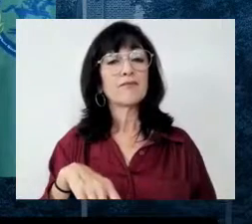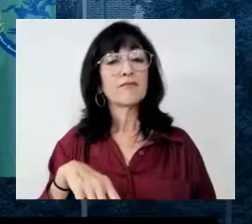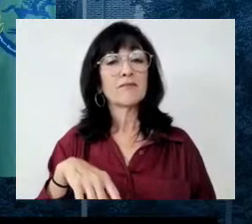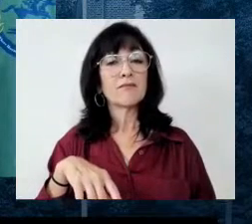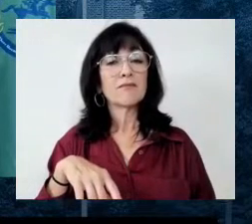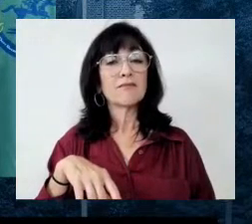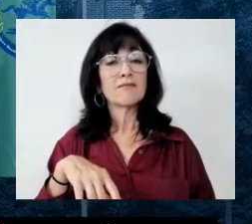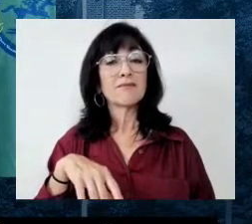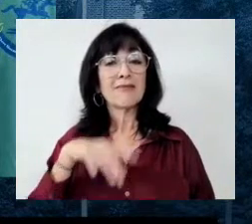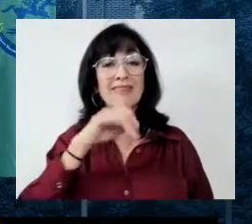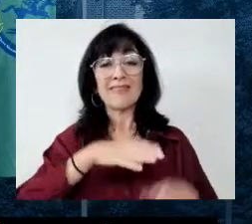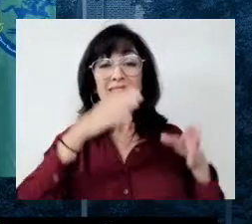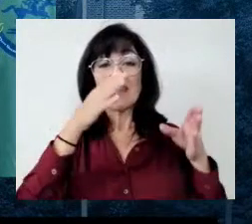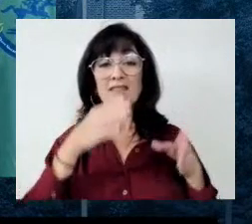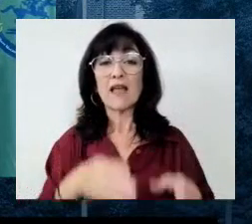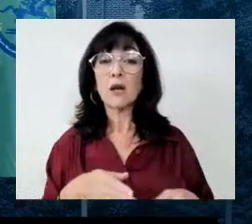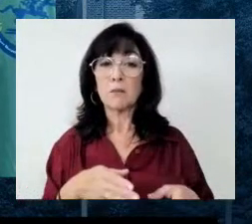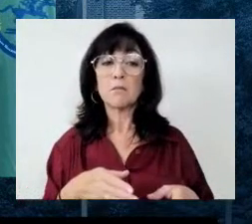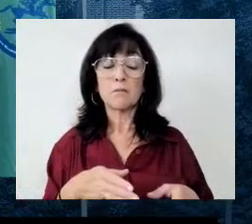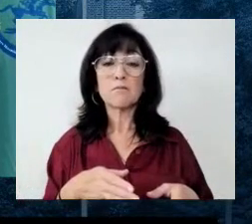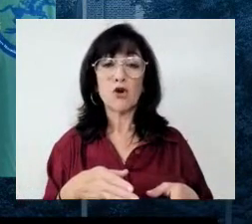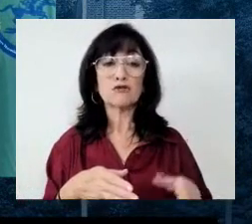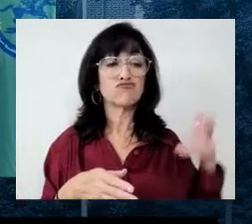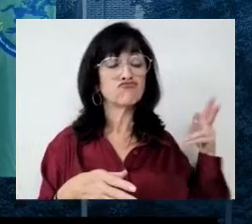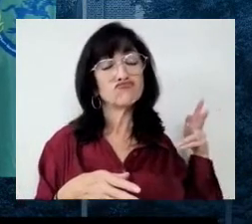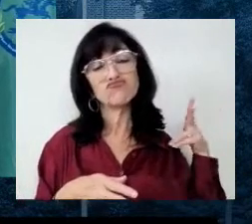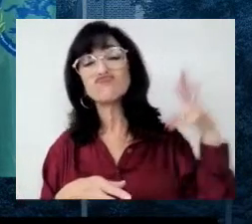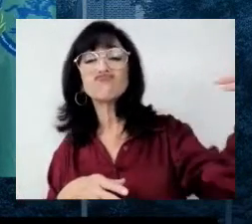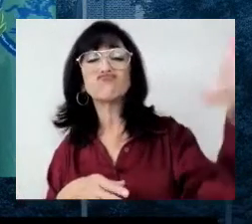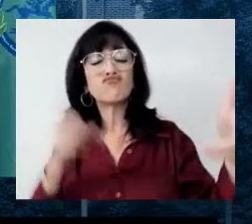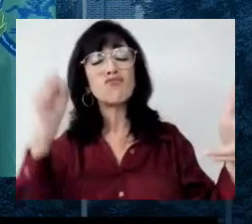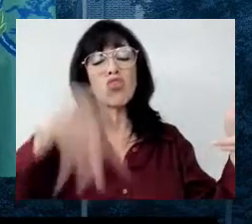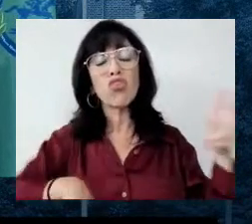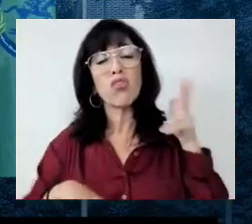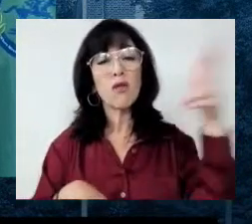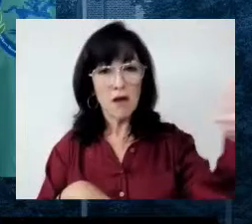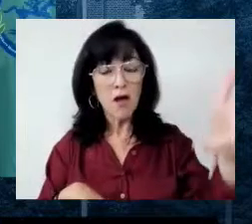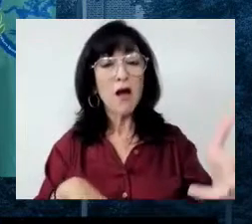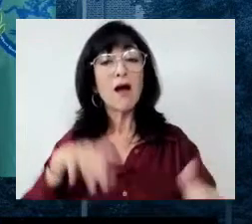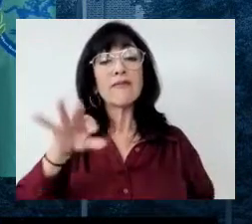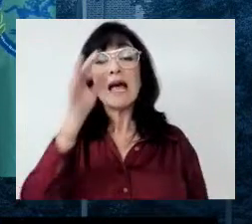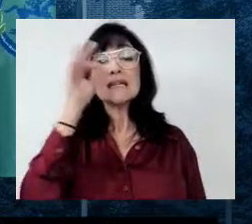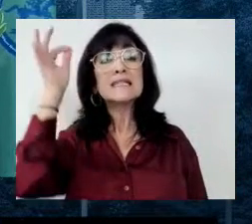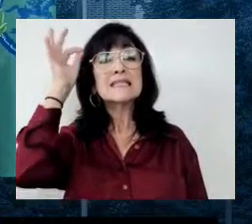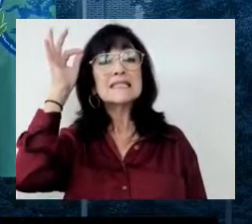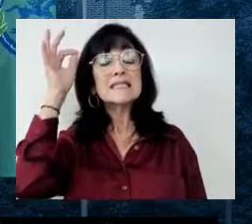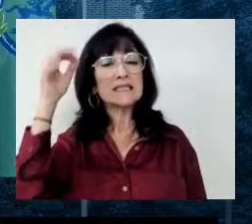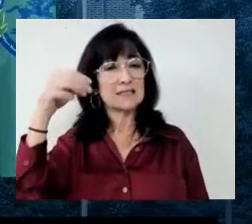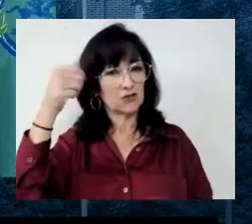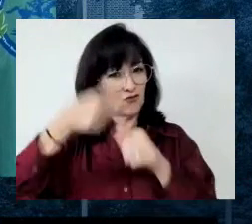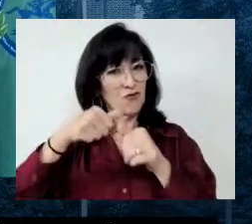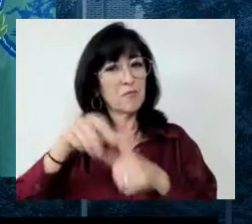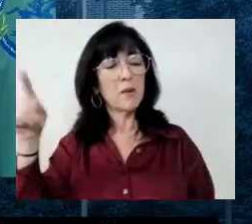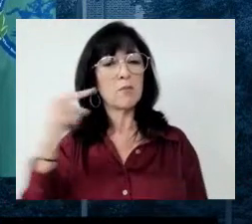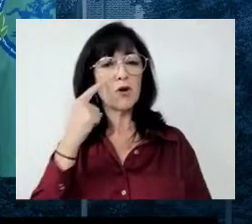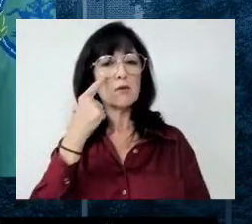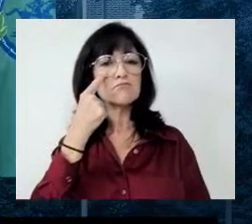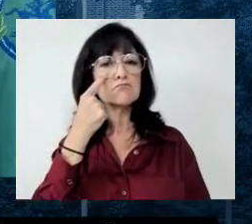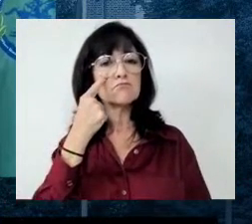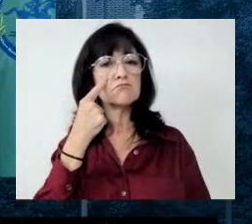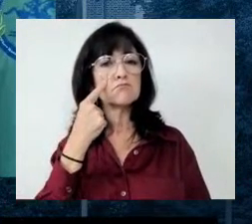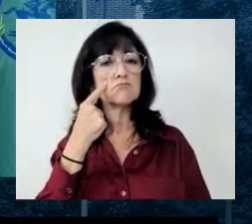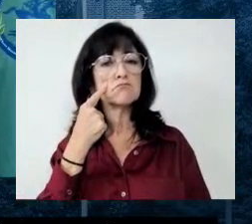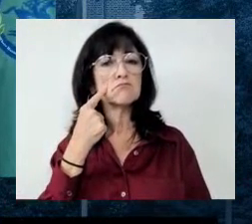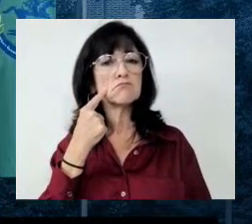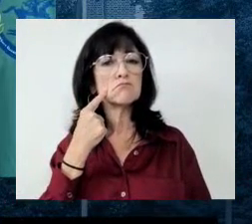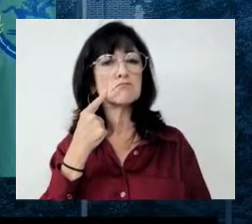litter, a tear wound its way down the Native American's cheek. And